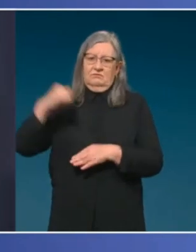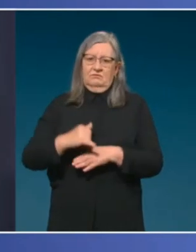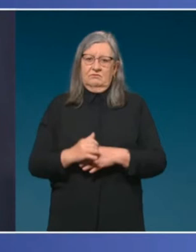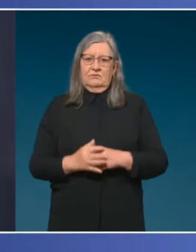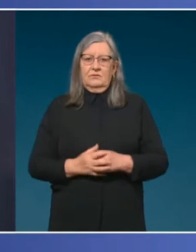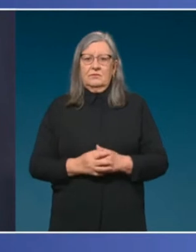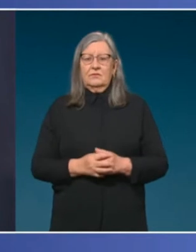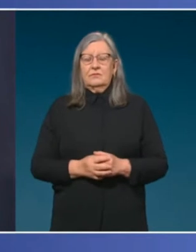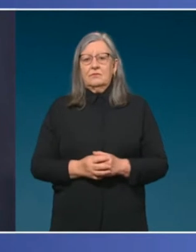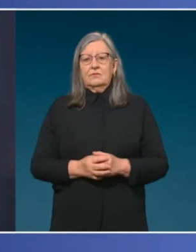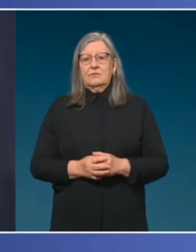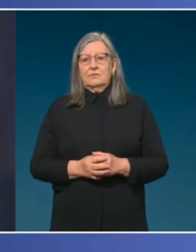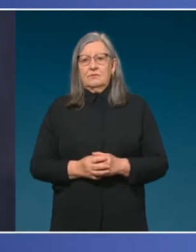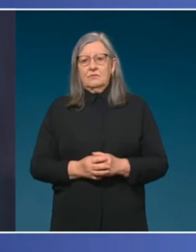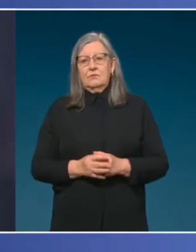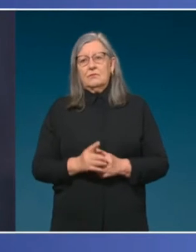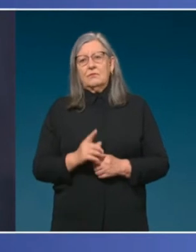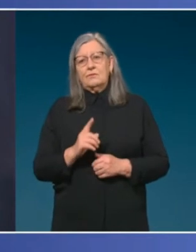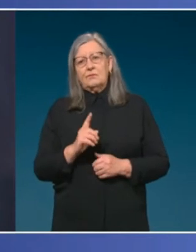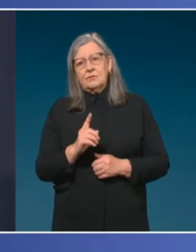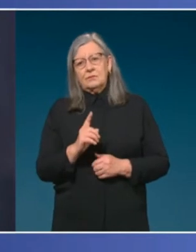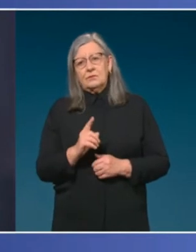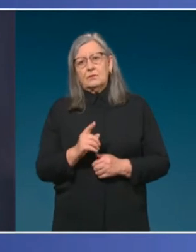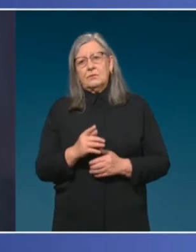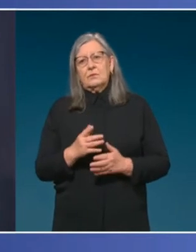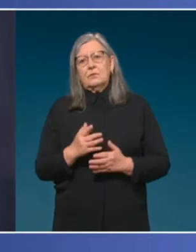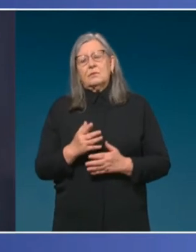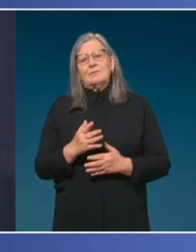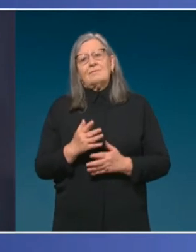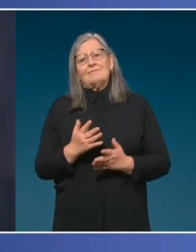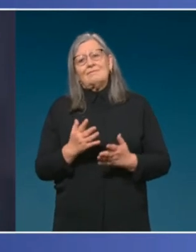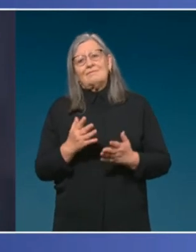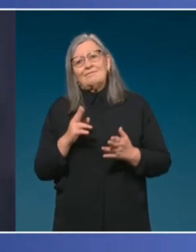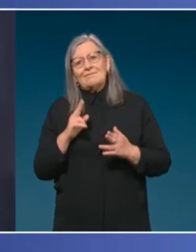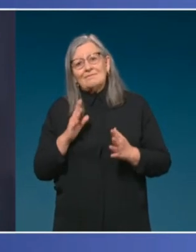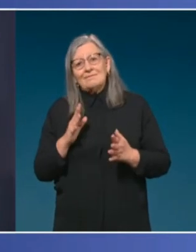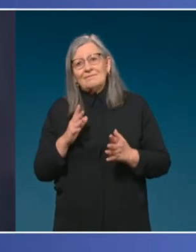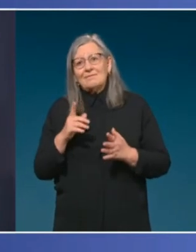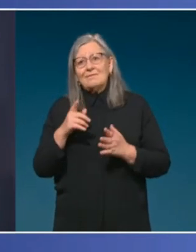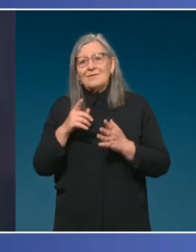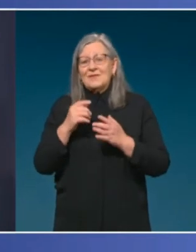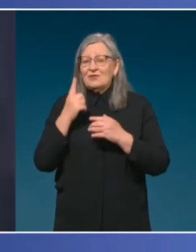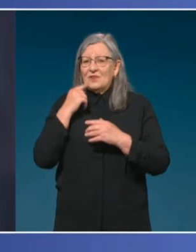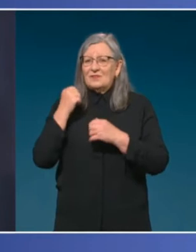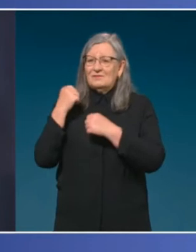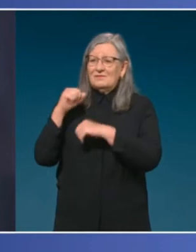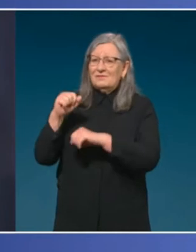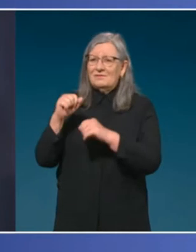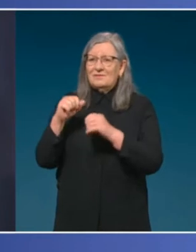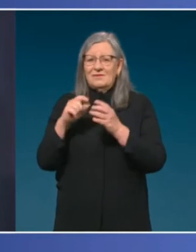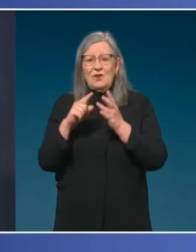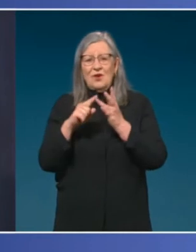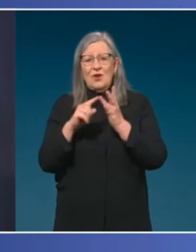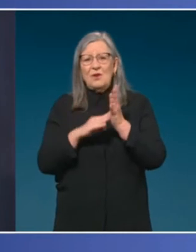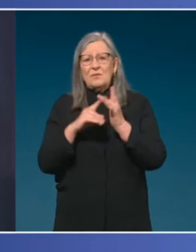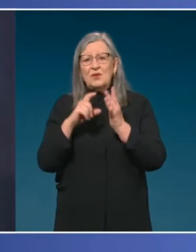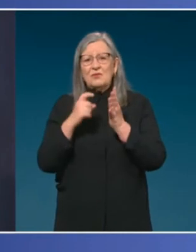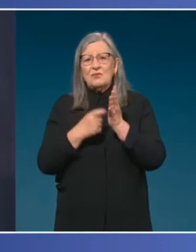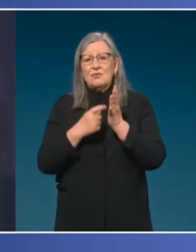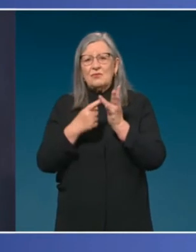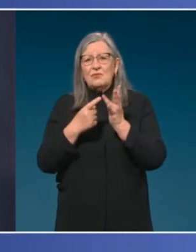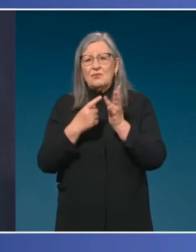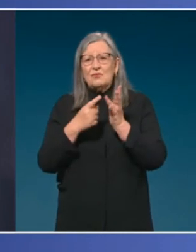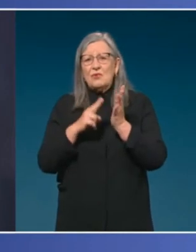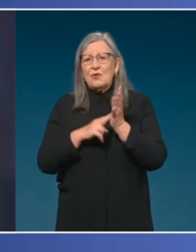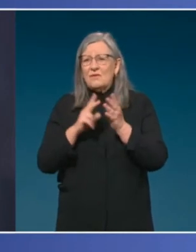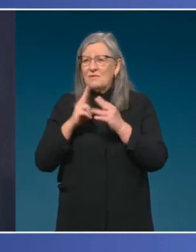keep this Omicron variant out forever from Australia. Eventually, it will be here. Most importantly, now we do what we can to slow